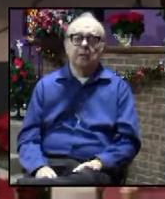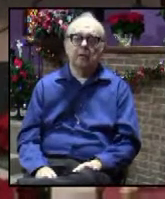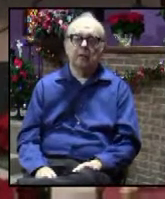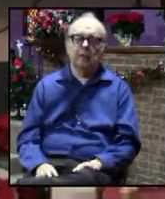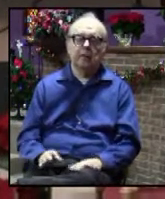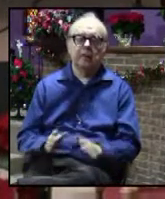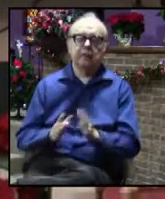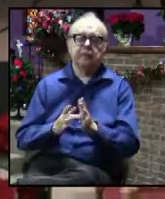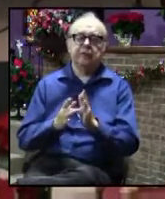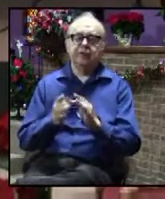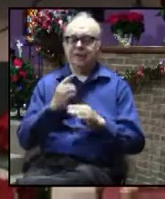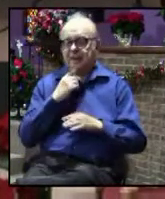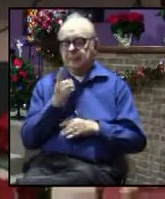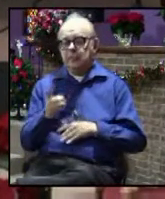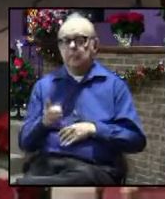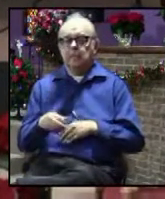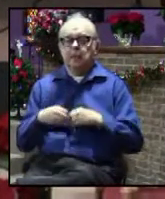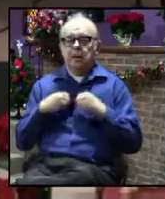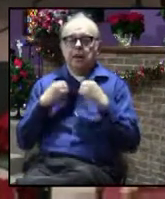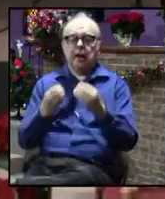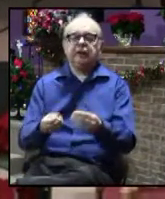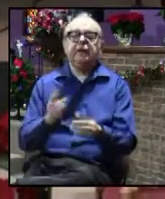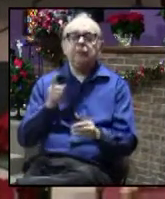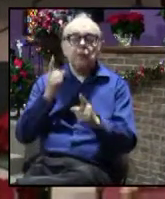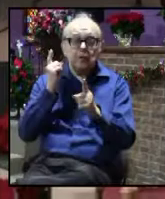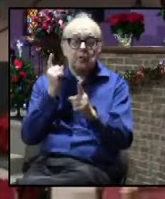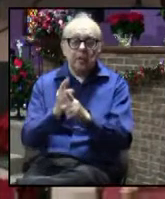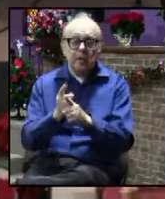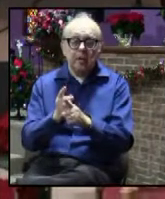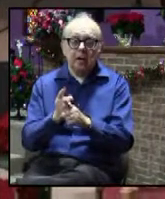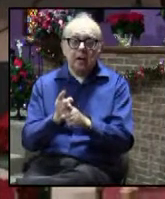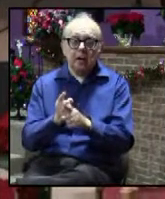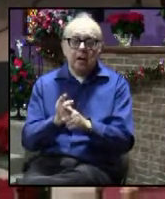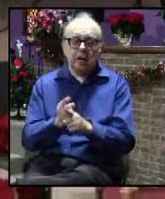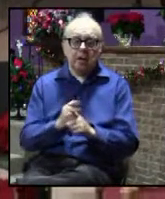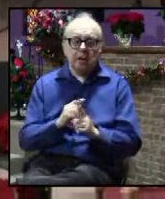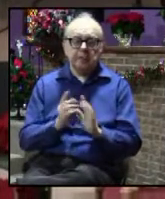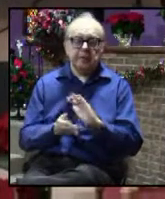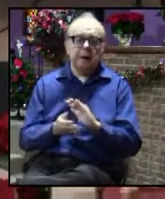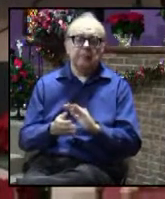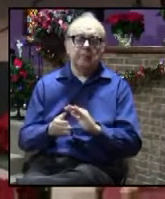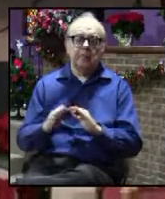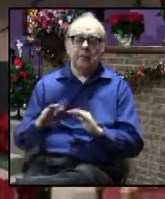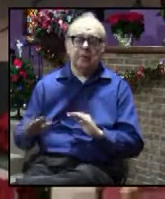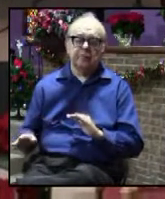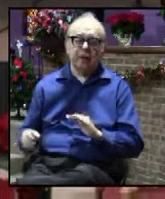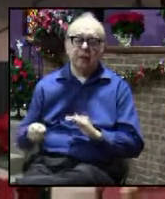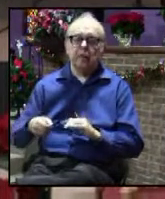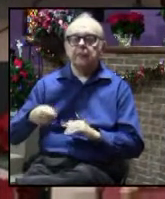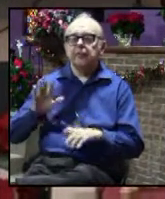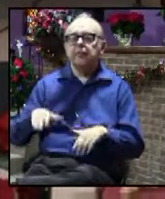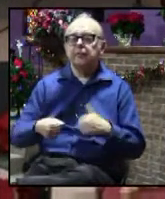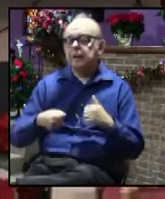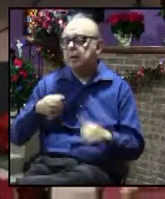And he says, I give you the right to become a child of the living God.